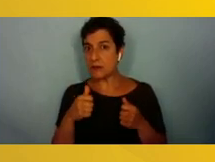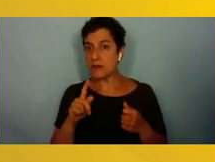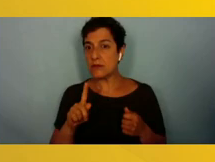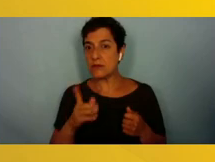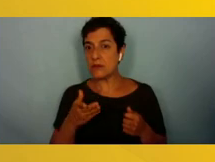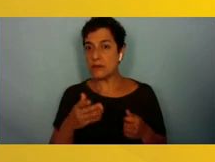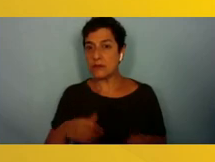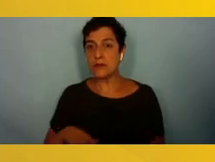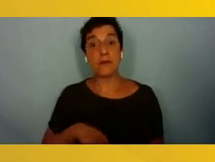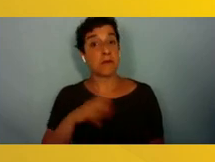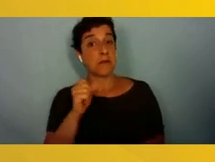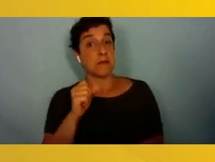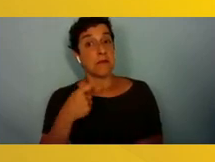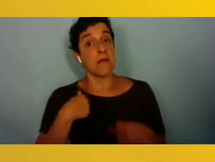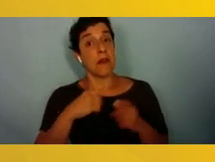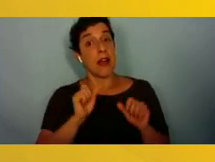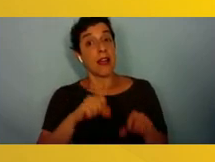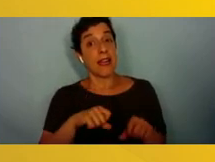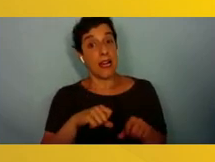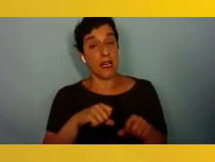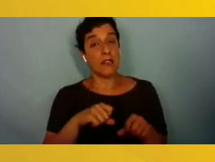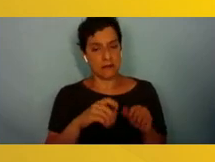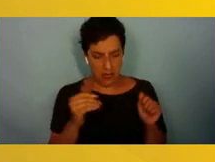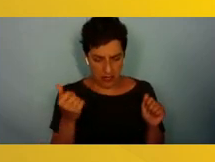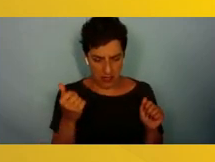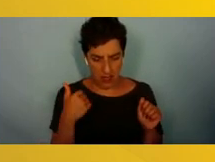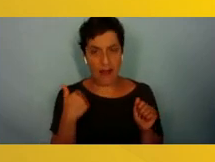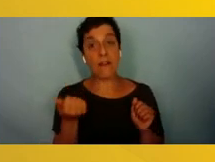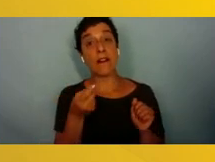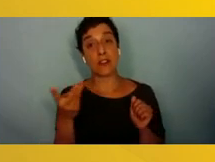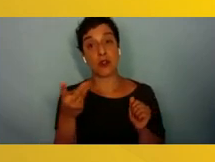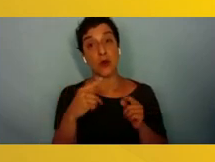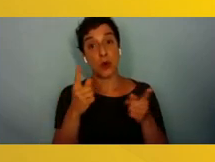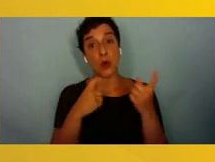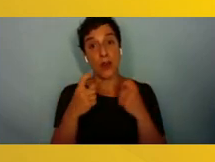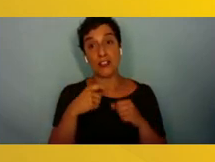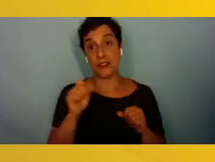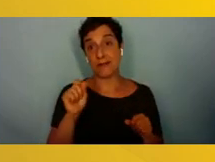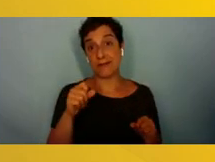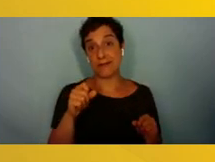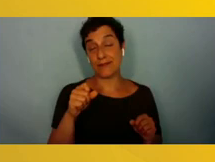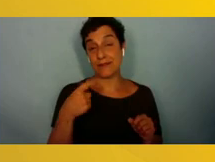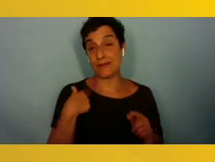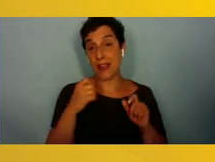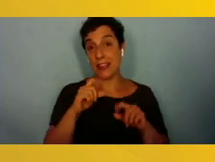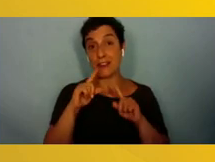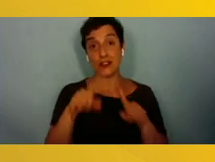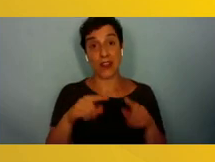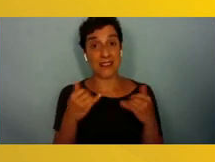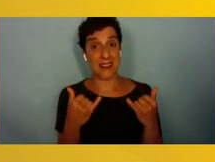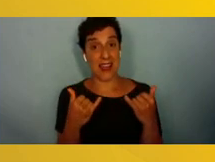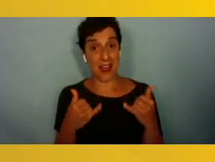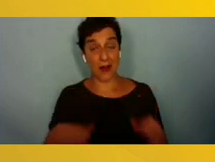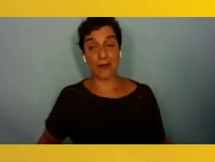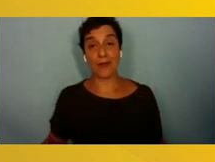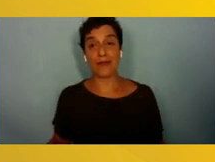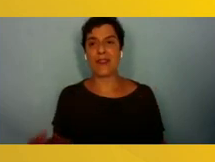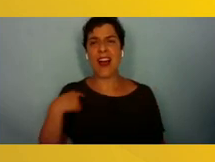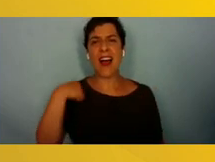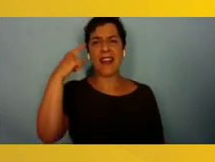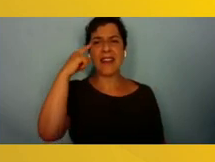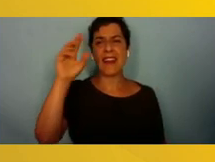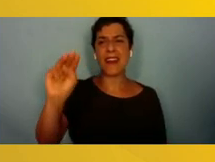Sure. I can, there's a few questions I can address now. I think Melissa may have put some